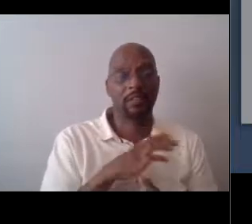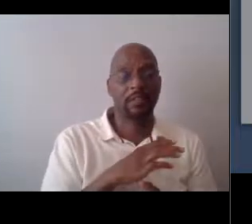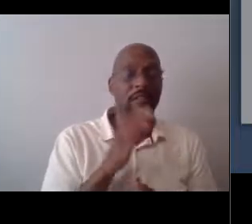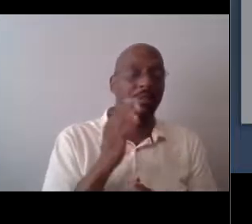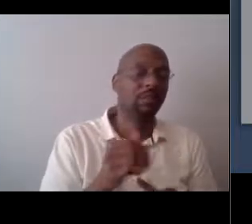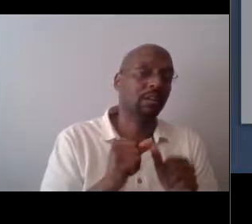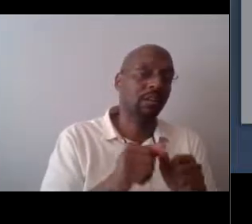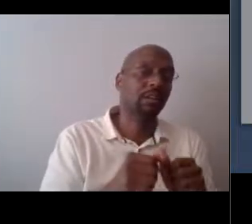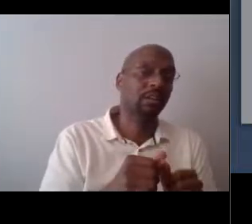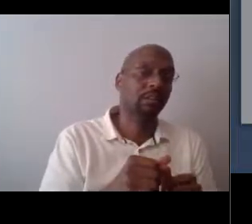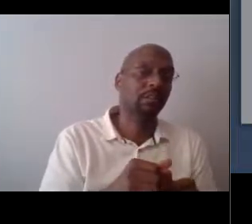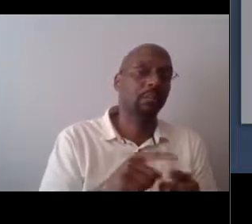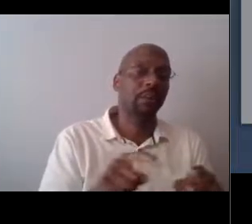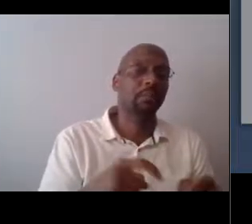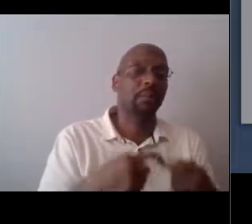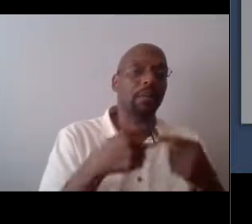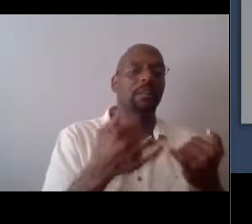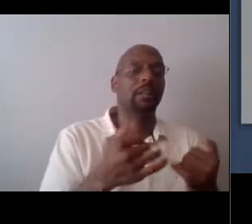very much.